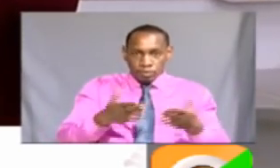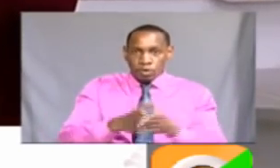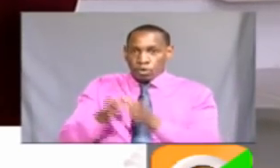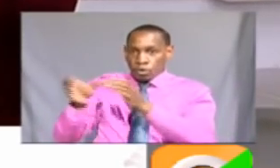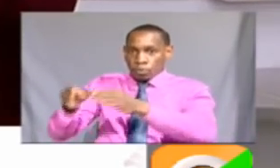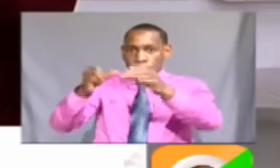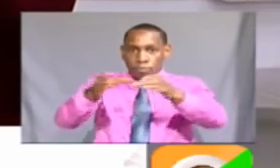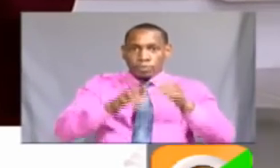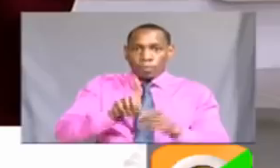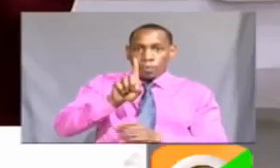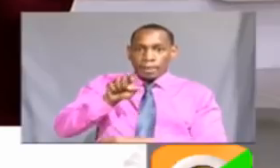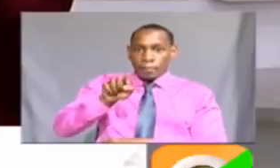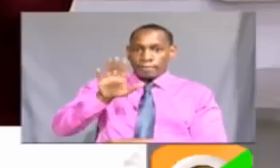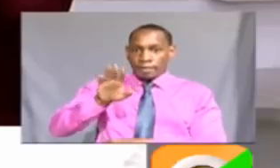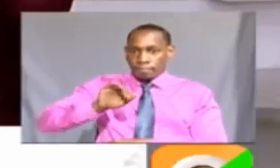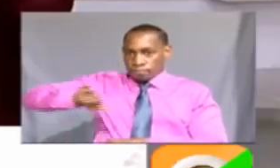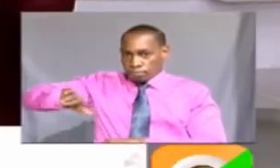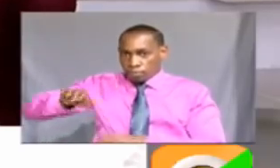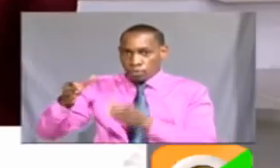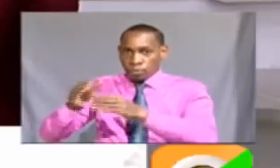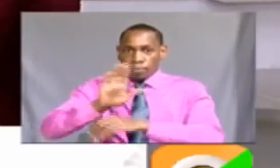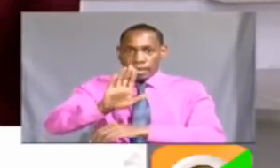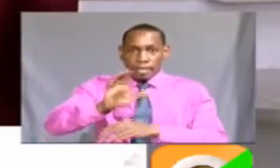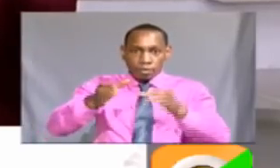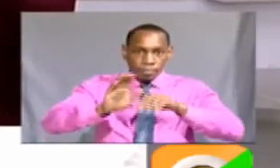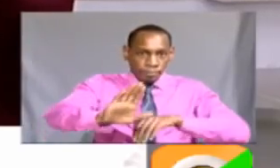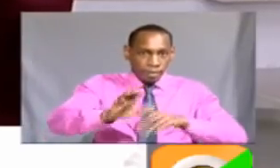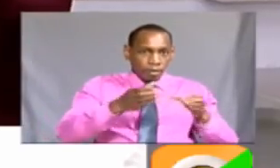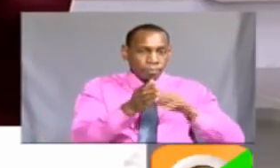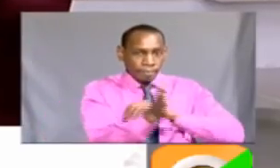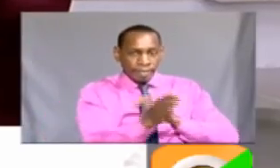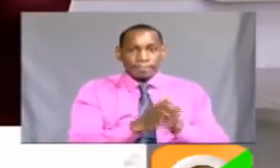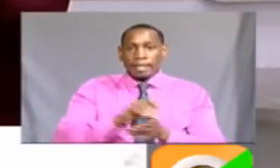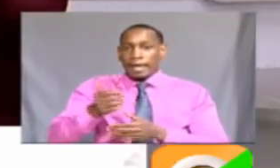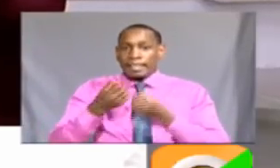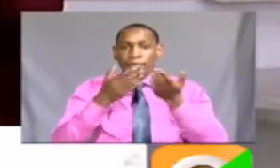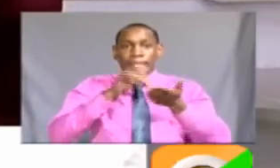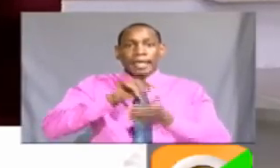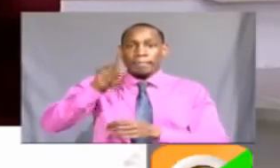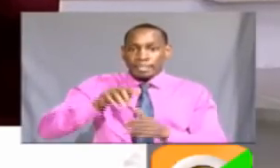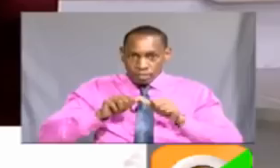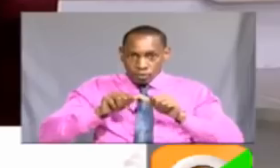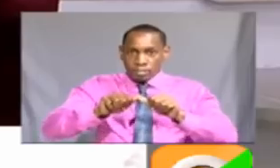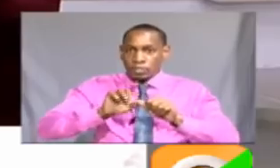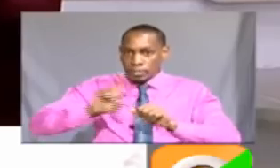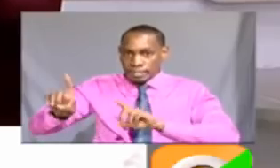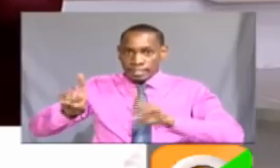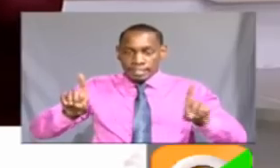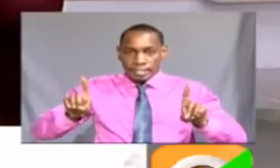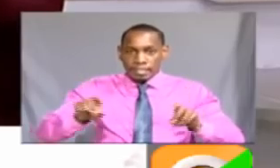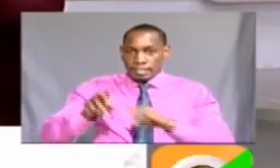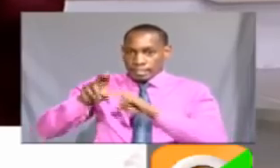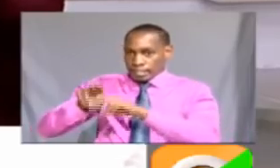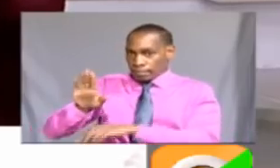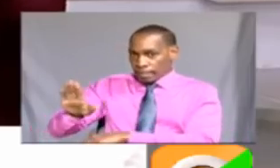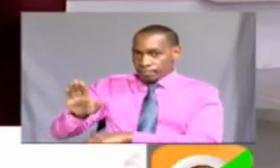groups at 1.5 meters apart. And here's another small detail here, that they must maintain the distance from the back of one